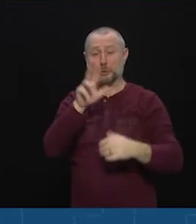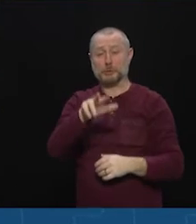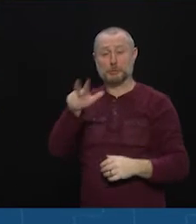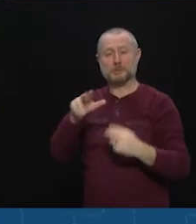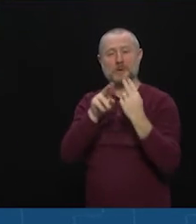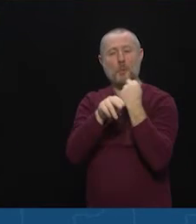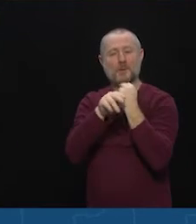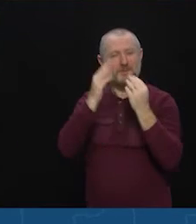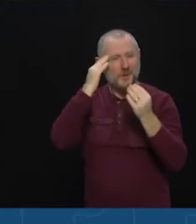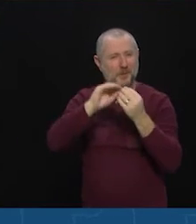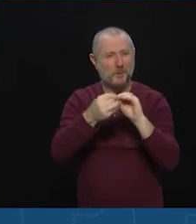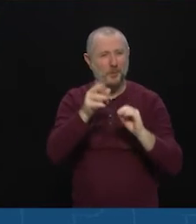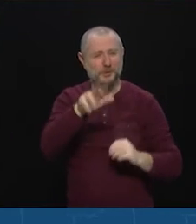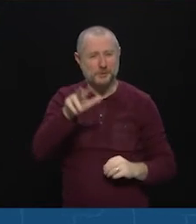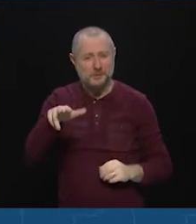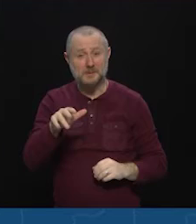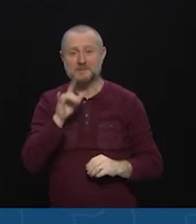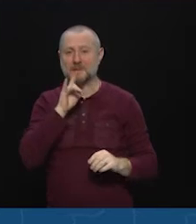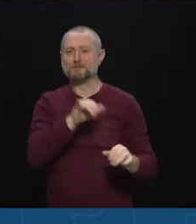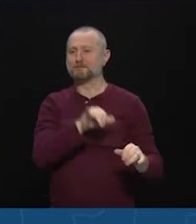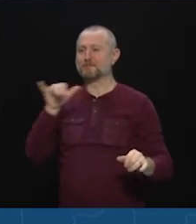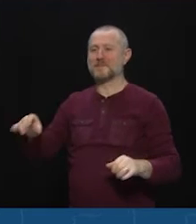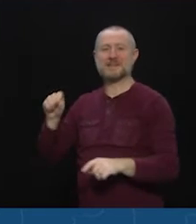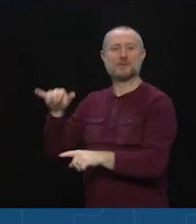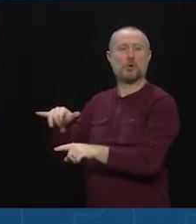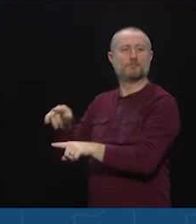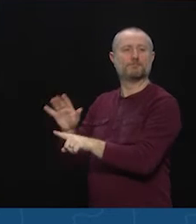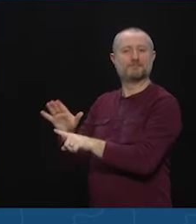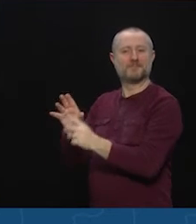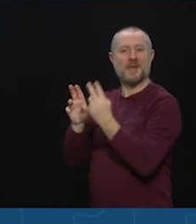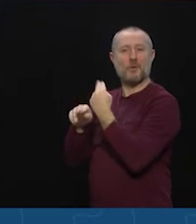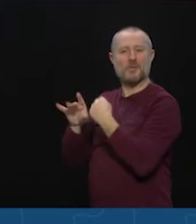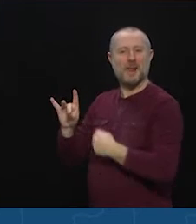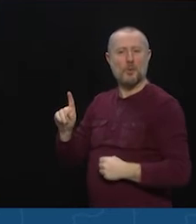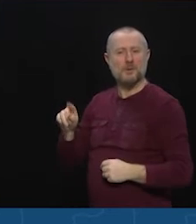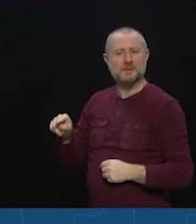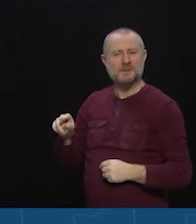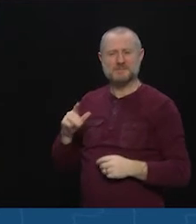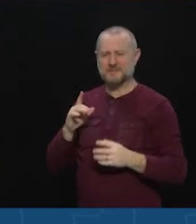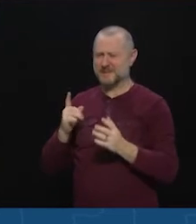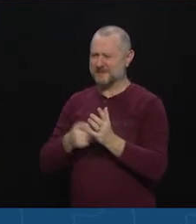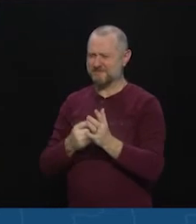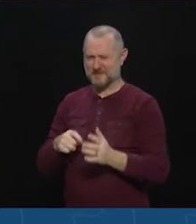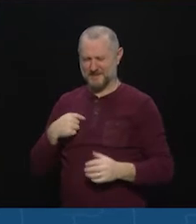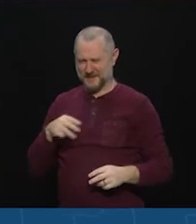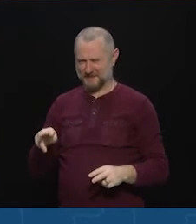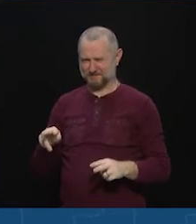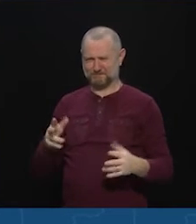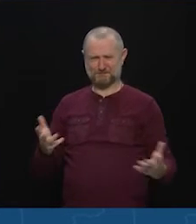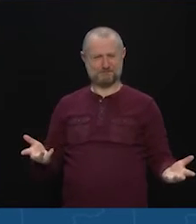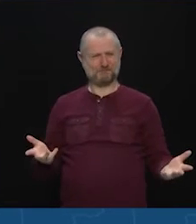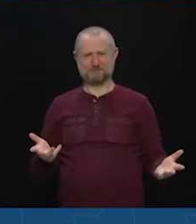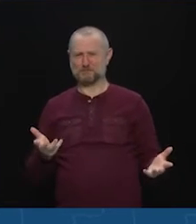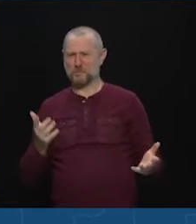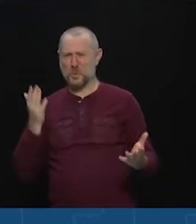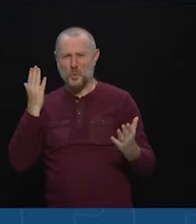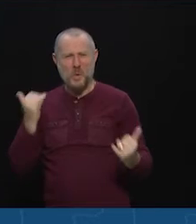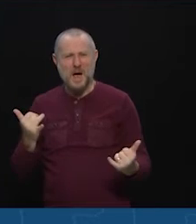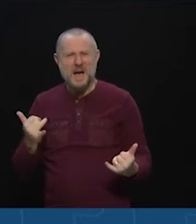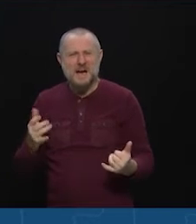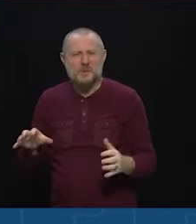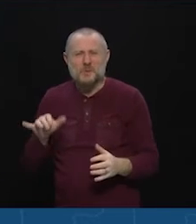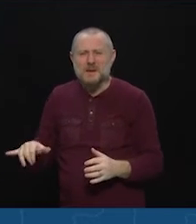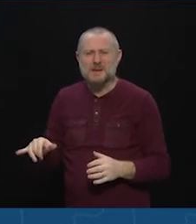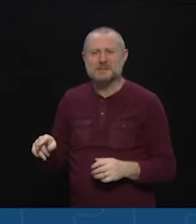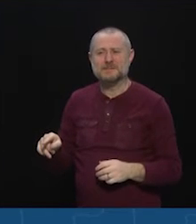same situation here in Syracuse. And you just have to step back sometimes and say, what were they thinking? They had no regard for